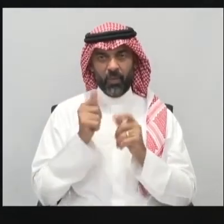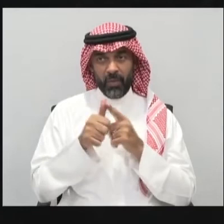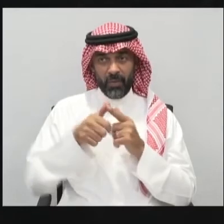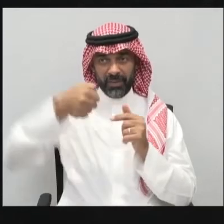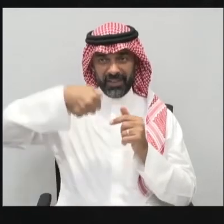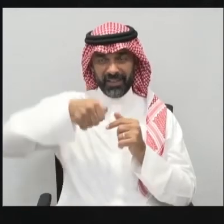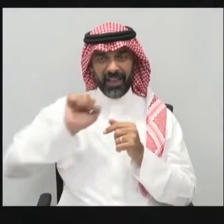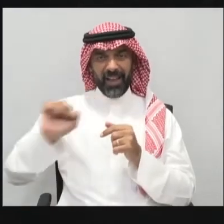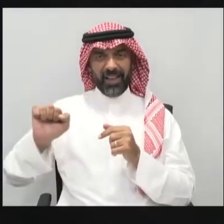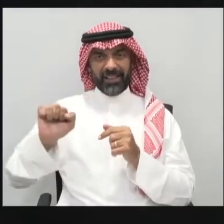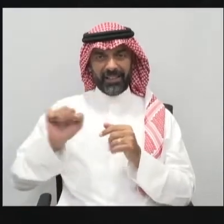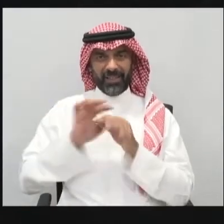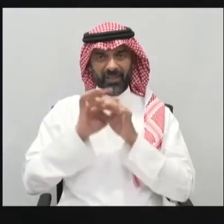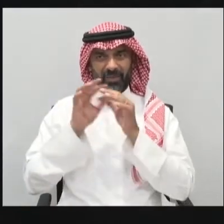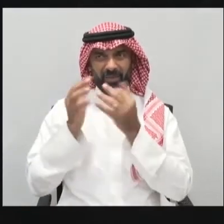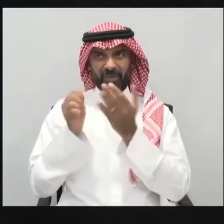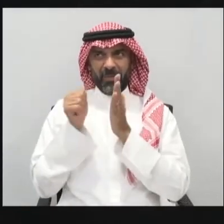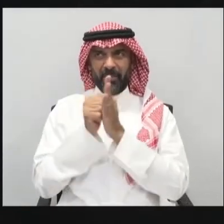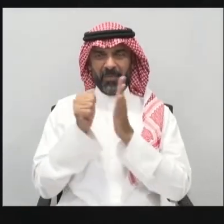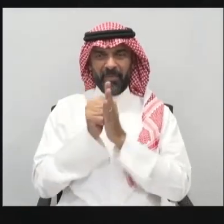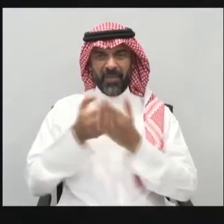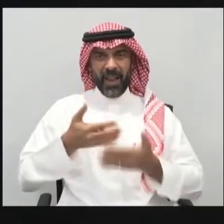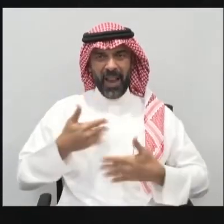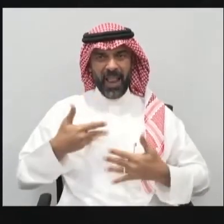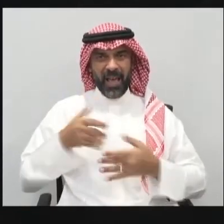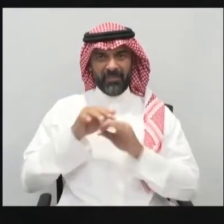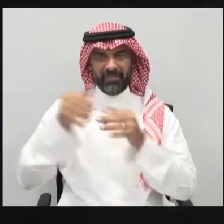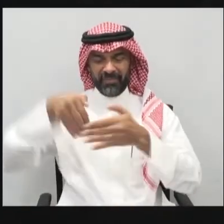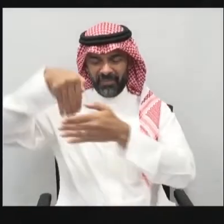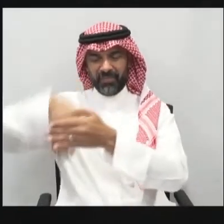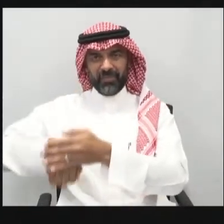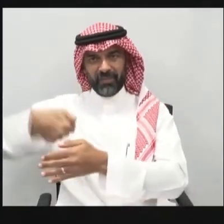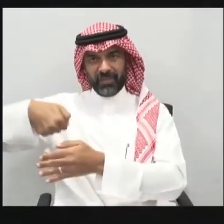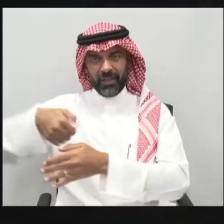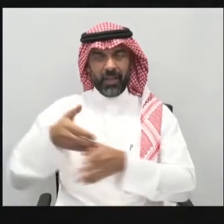play outside with her. With her who? With her cousins. Excellent.